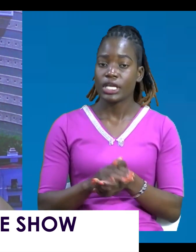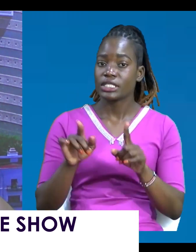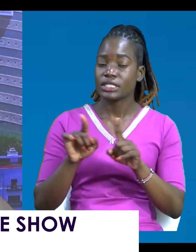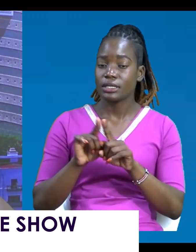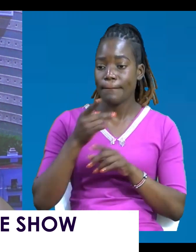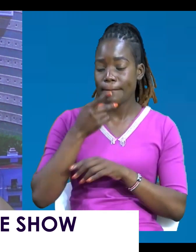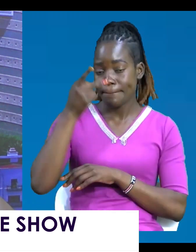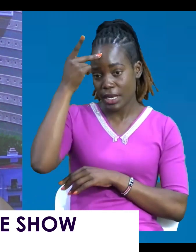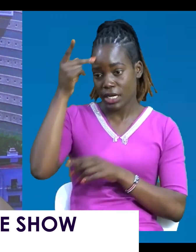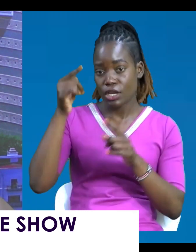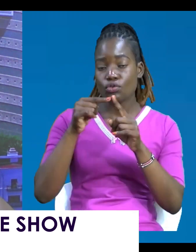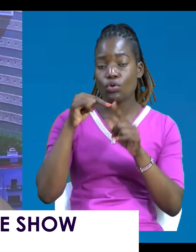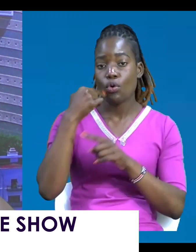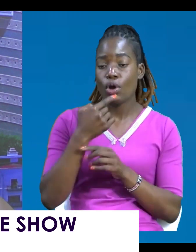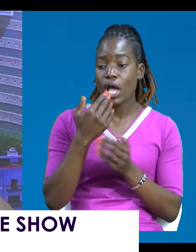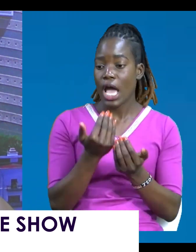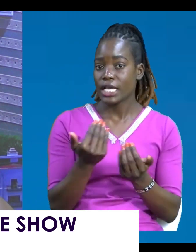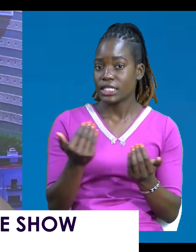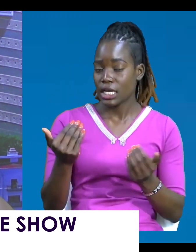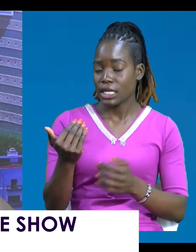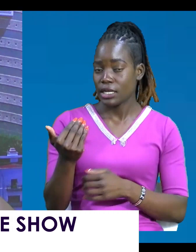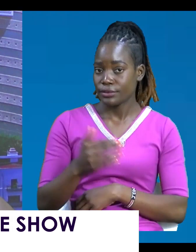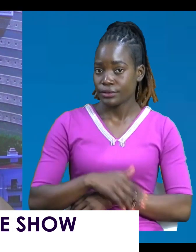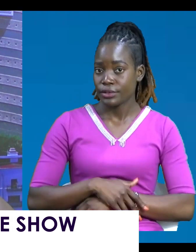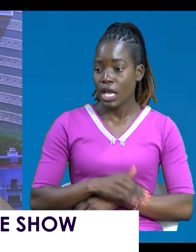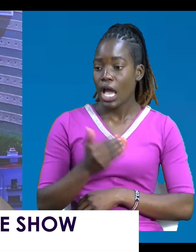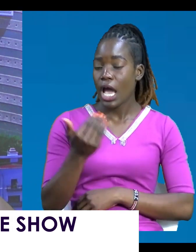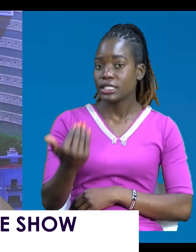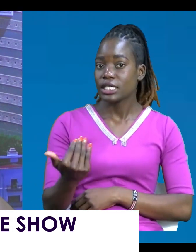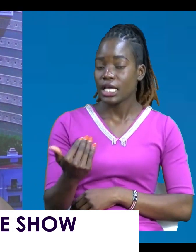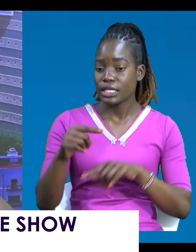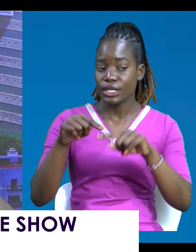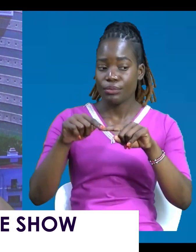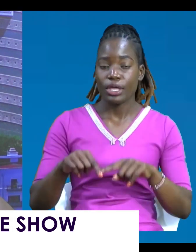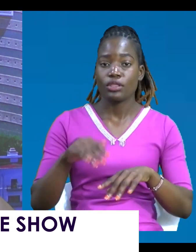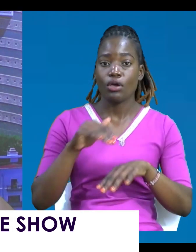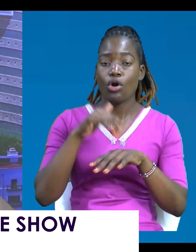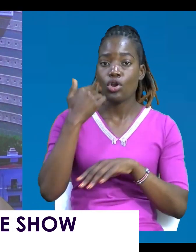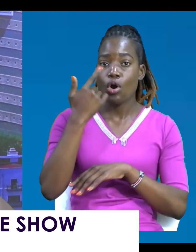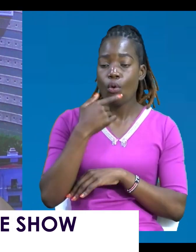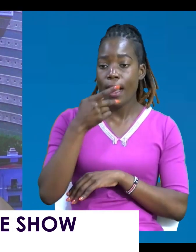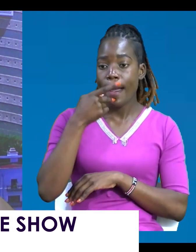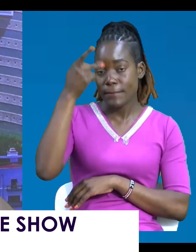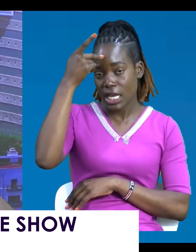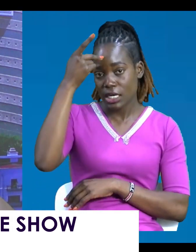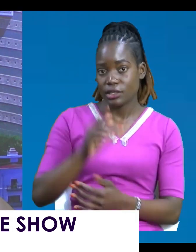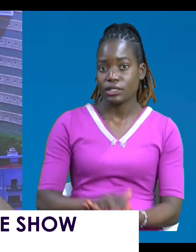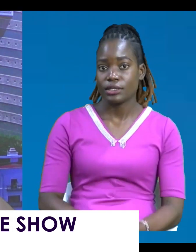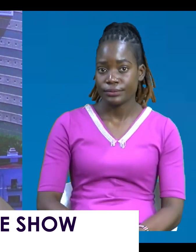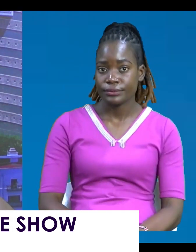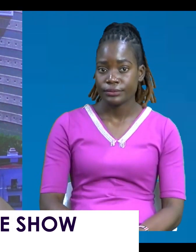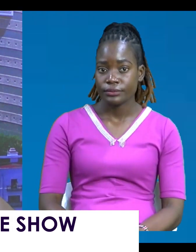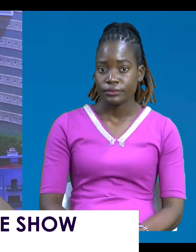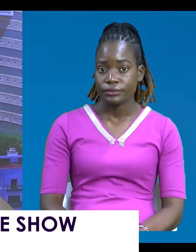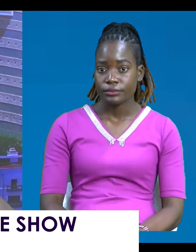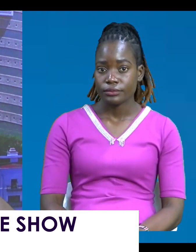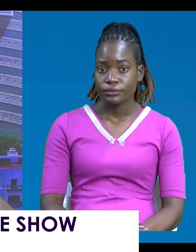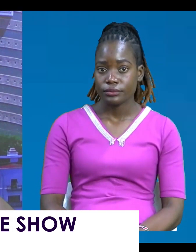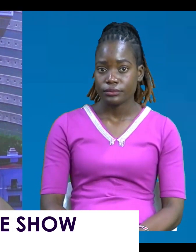child. A child is totally dependent on the parent.